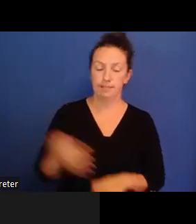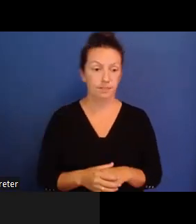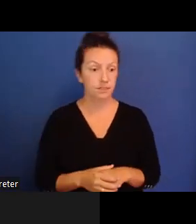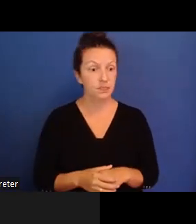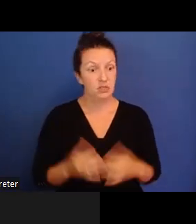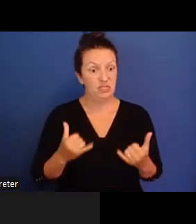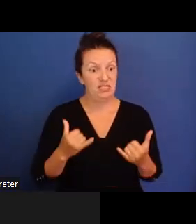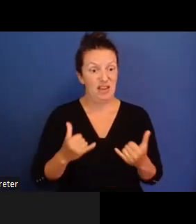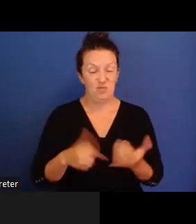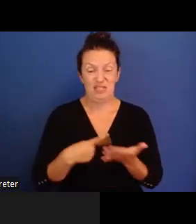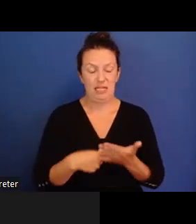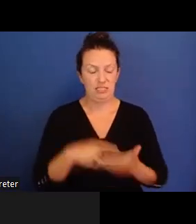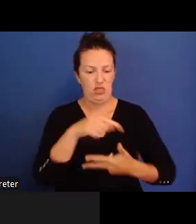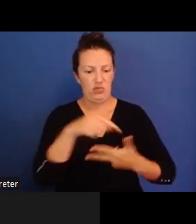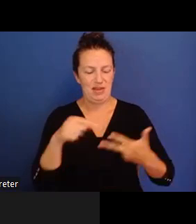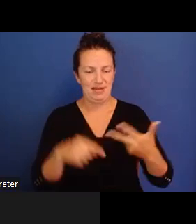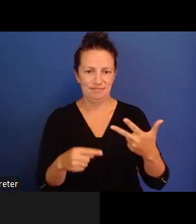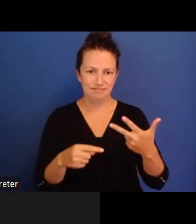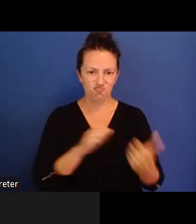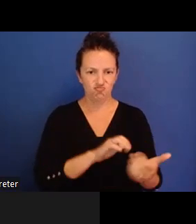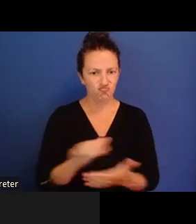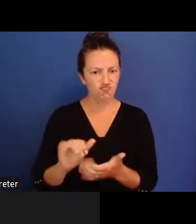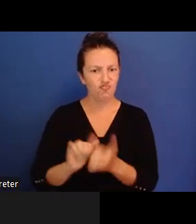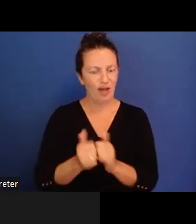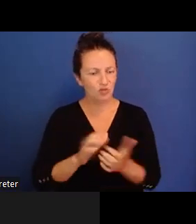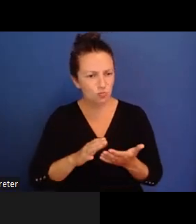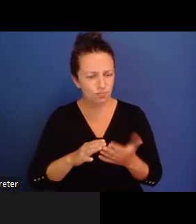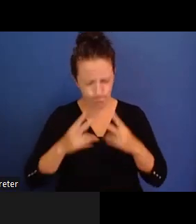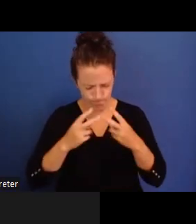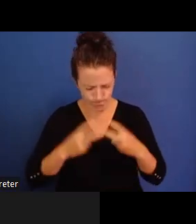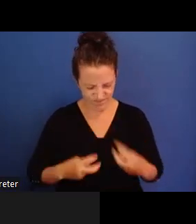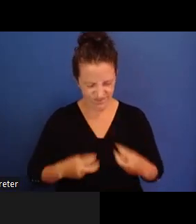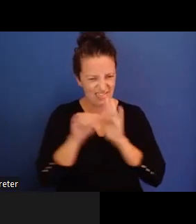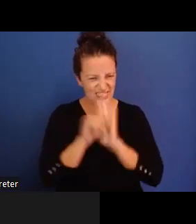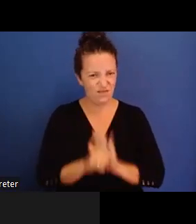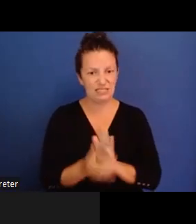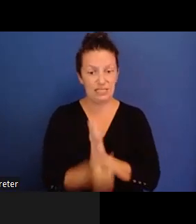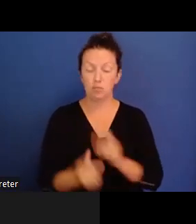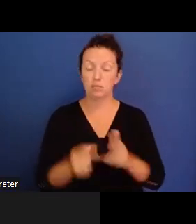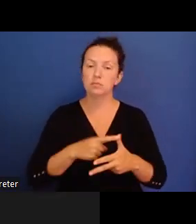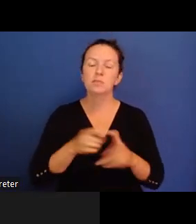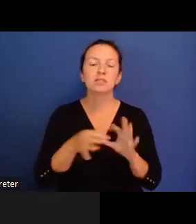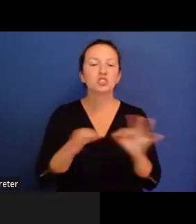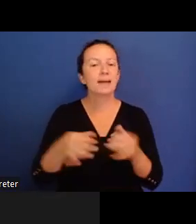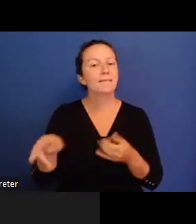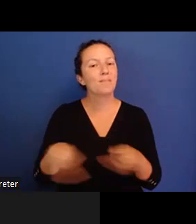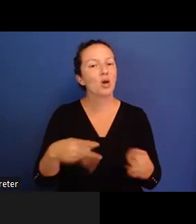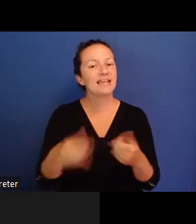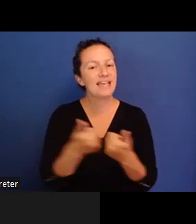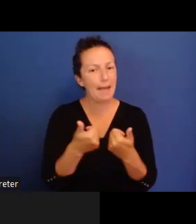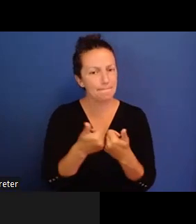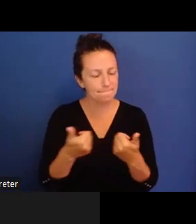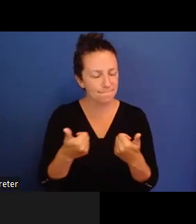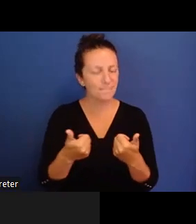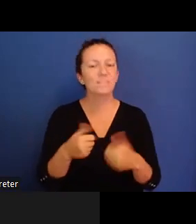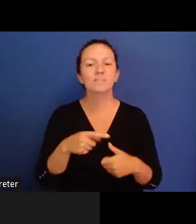skills: the party game. That's the process of identifying motivated skills, and the